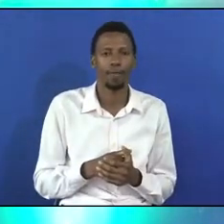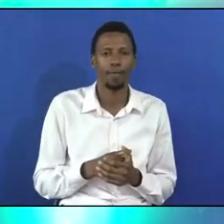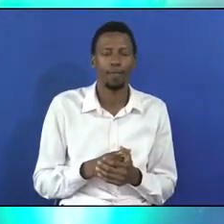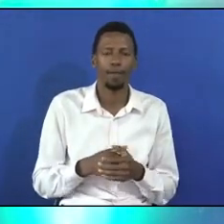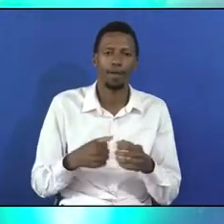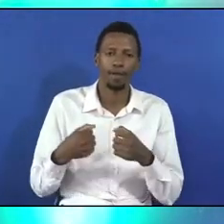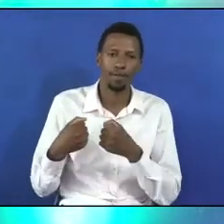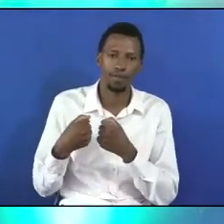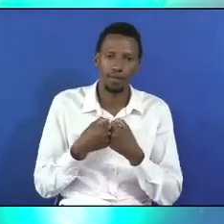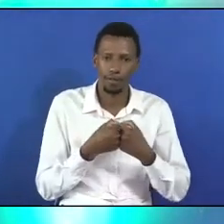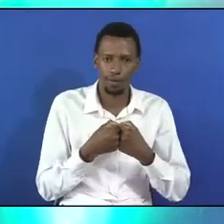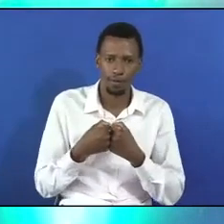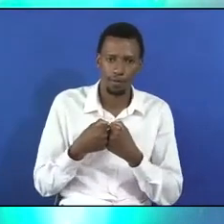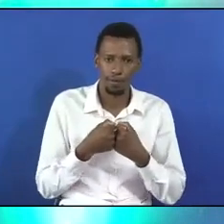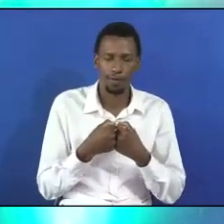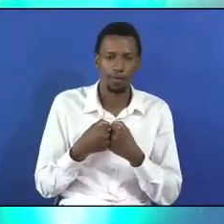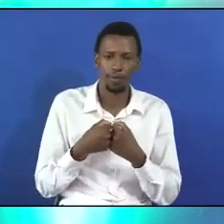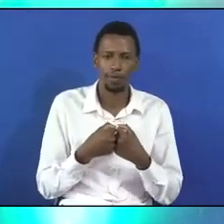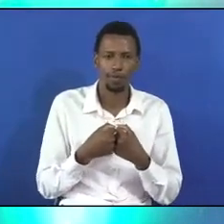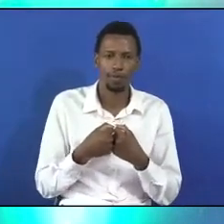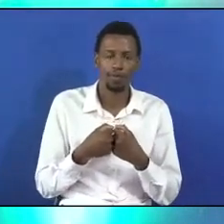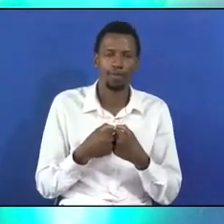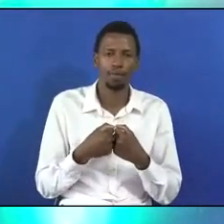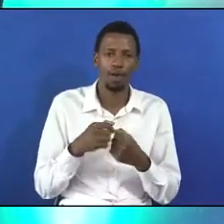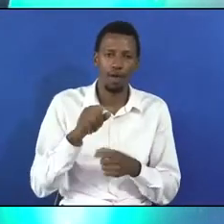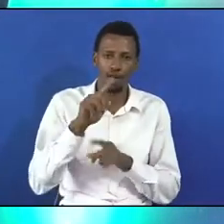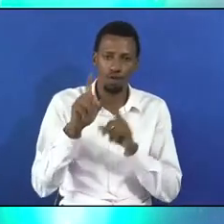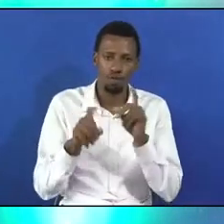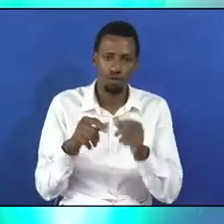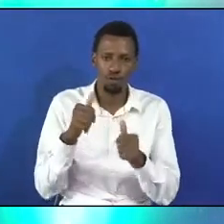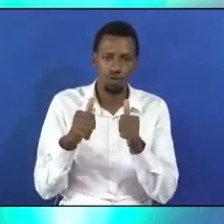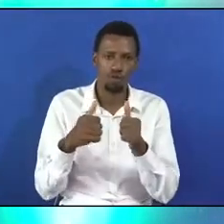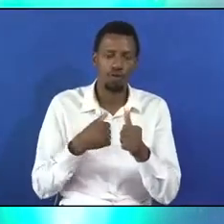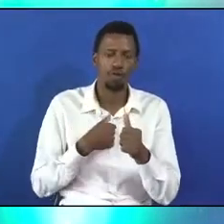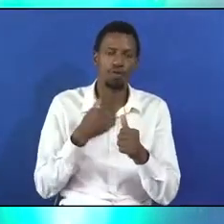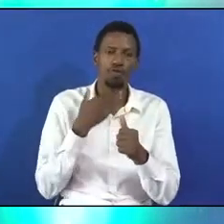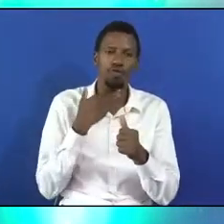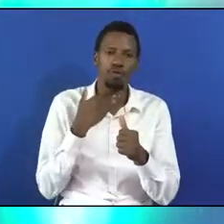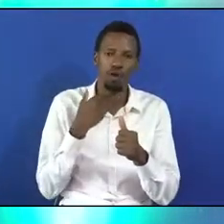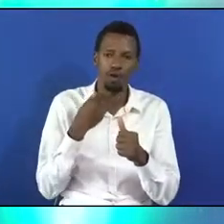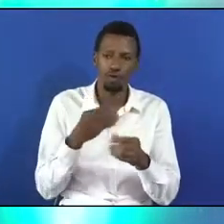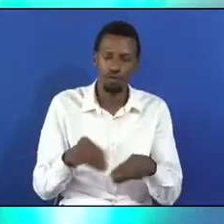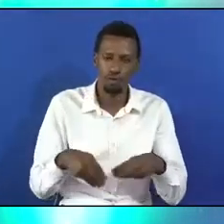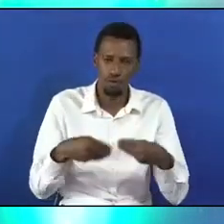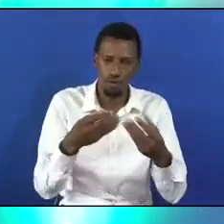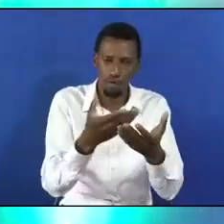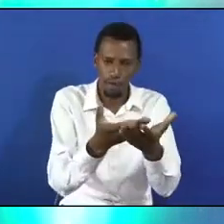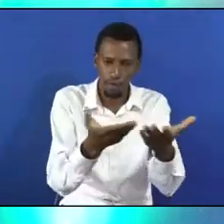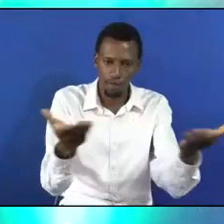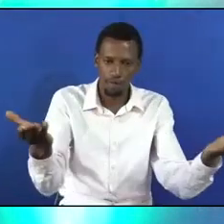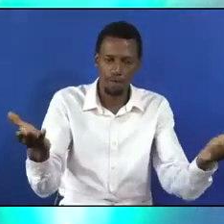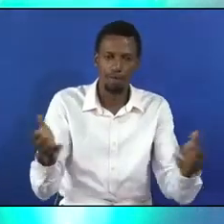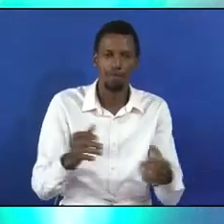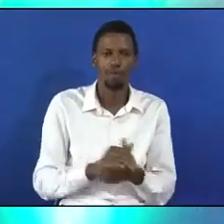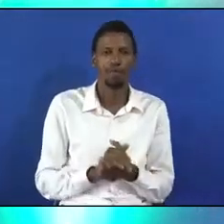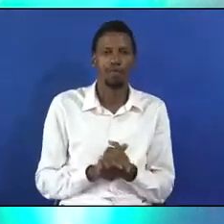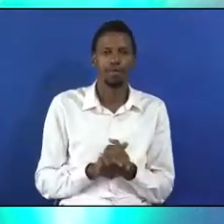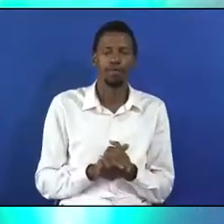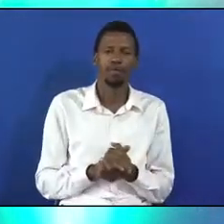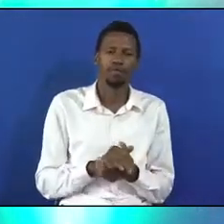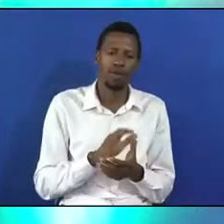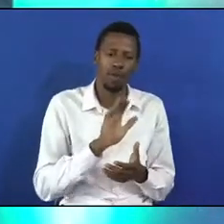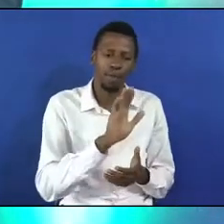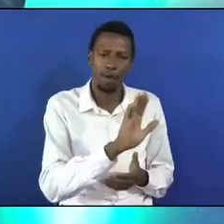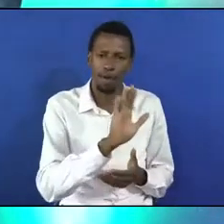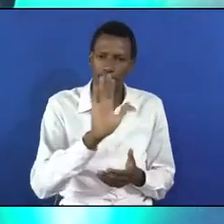the challenge that I want to give to each and every one of us, what part can we take so that we